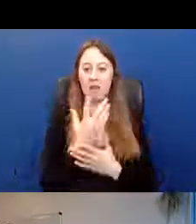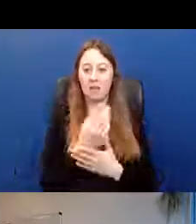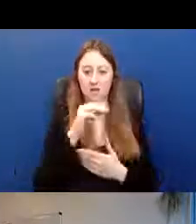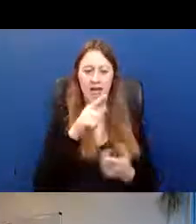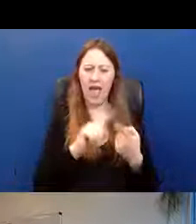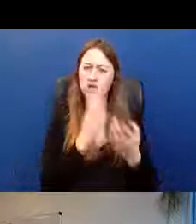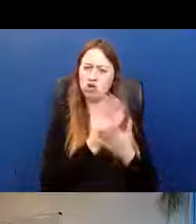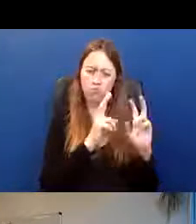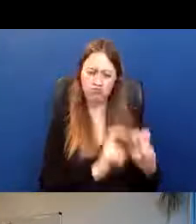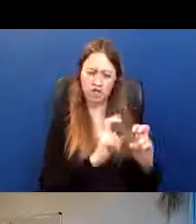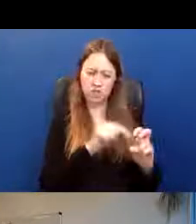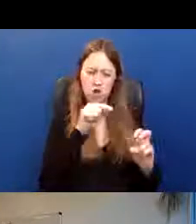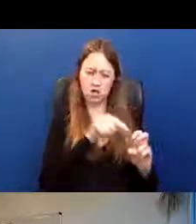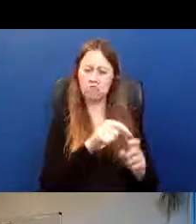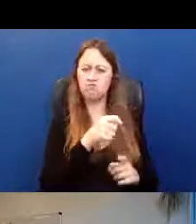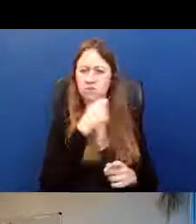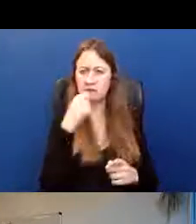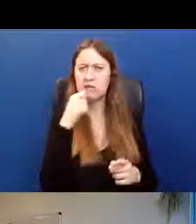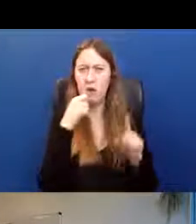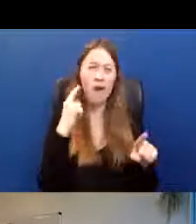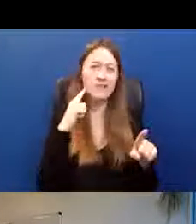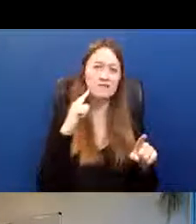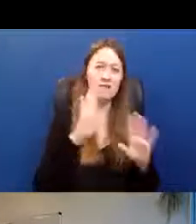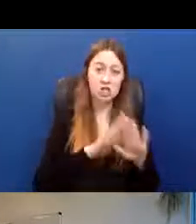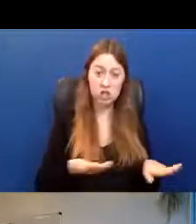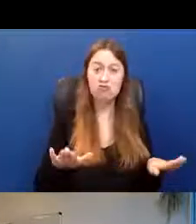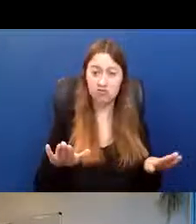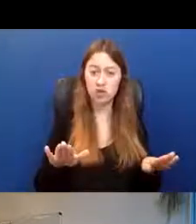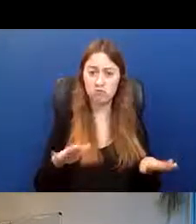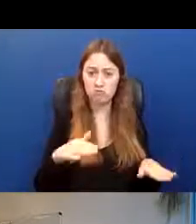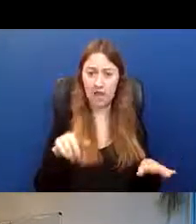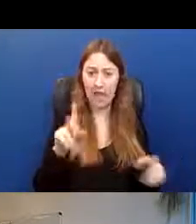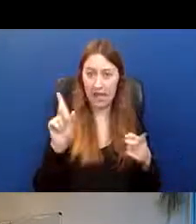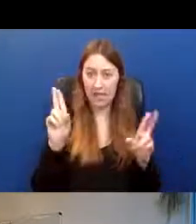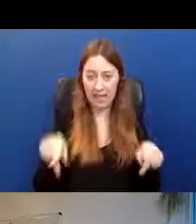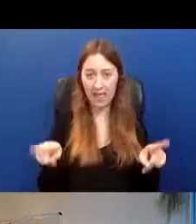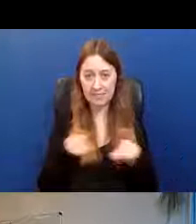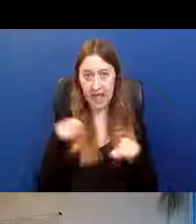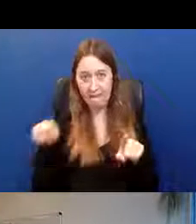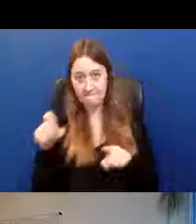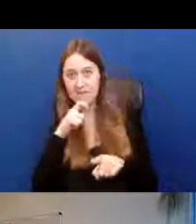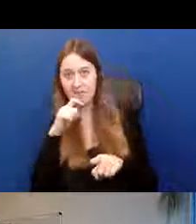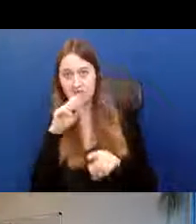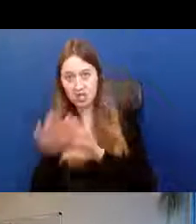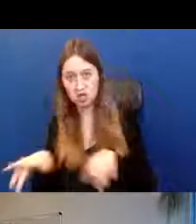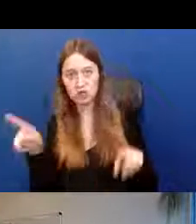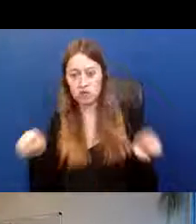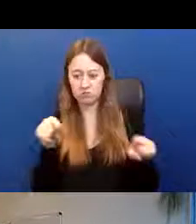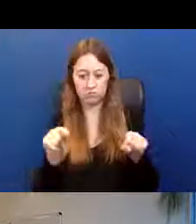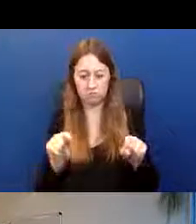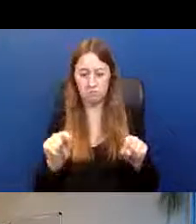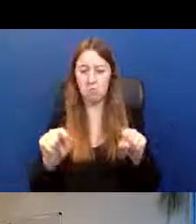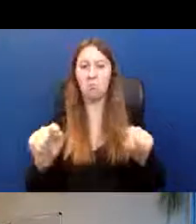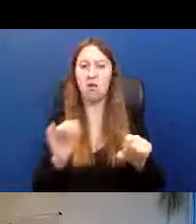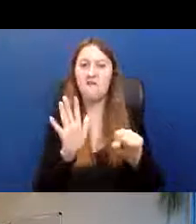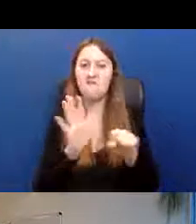children may be keeping up with their hearing peers in terms of their language performance and their reading. But the most